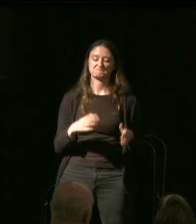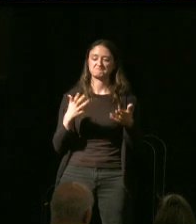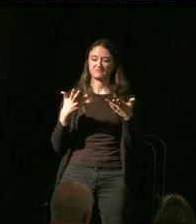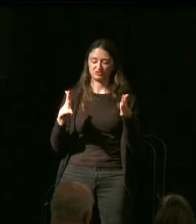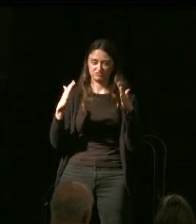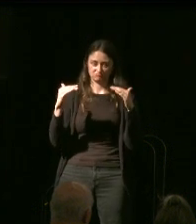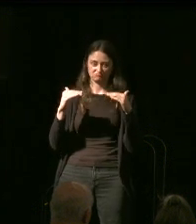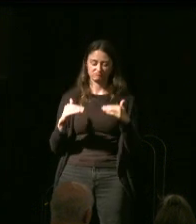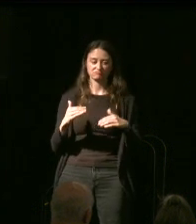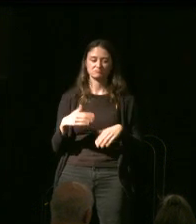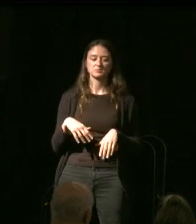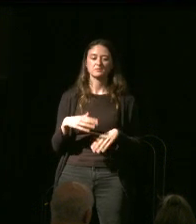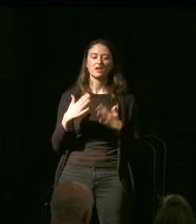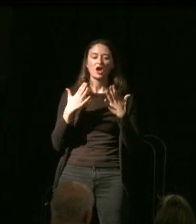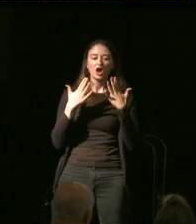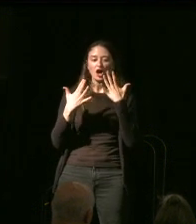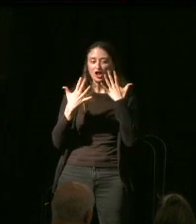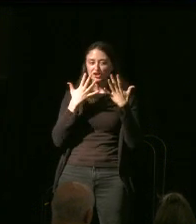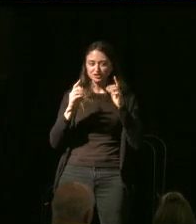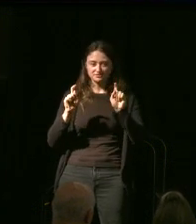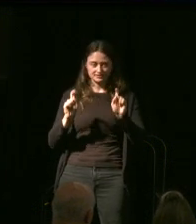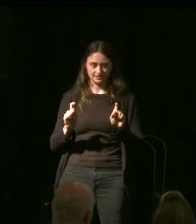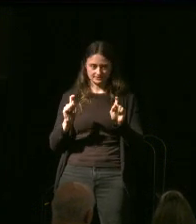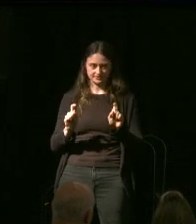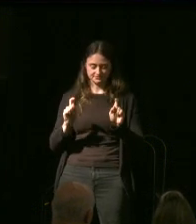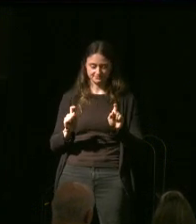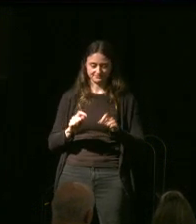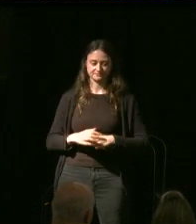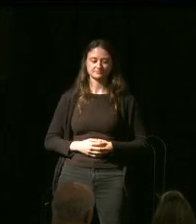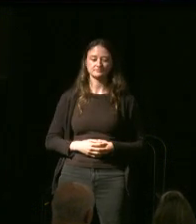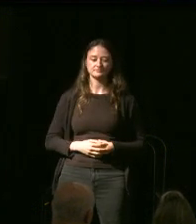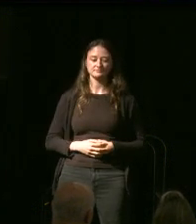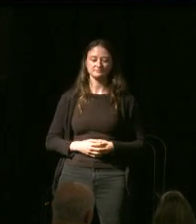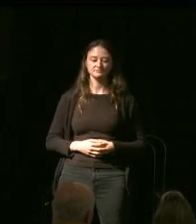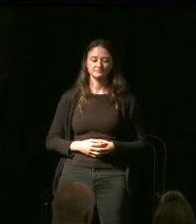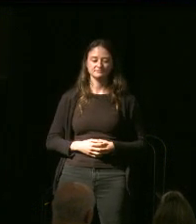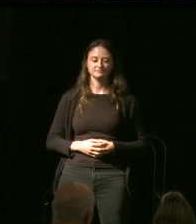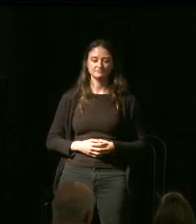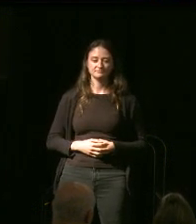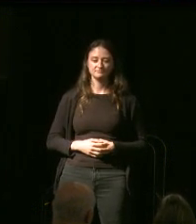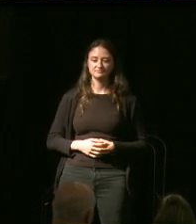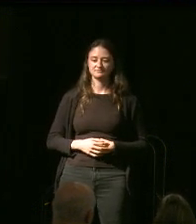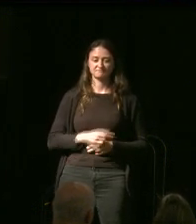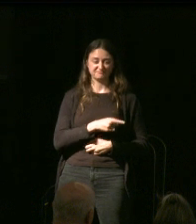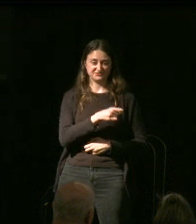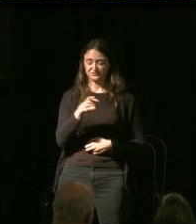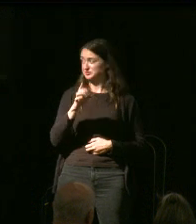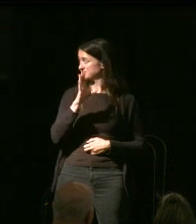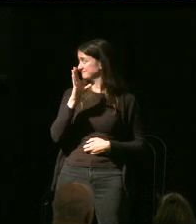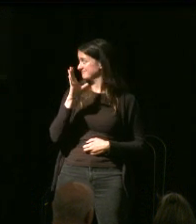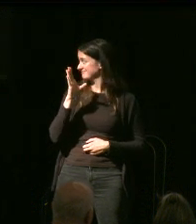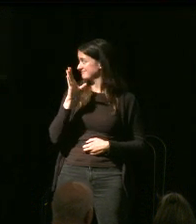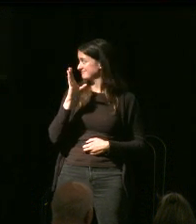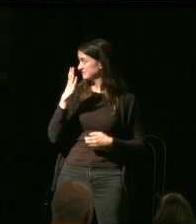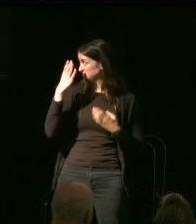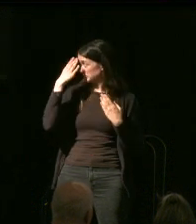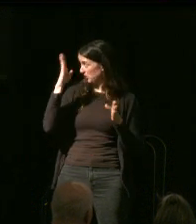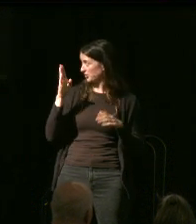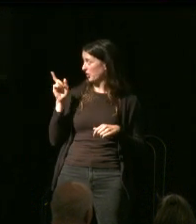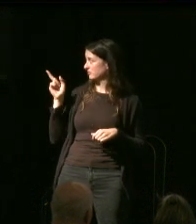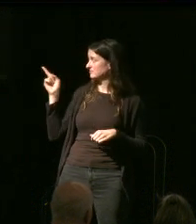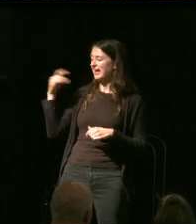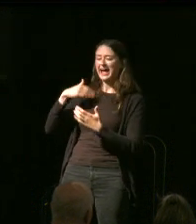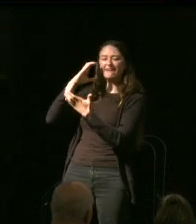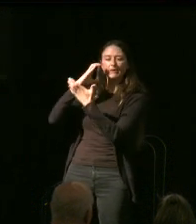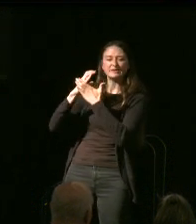test. In case you don't know, this is the number 74, fun. And